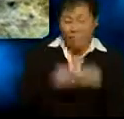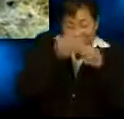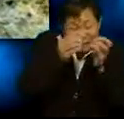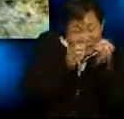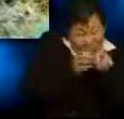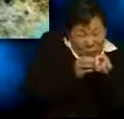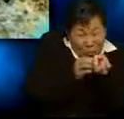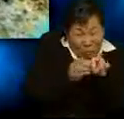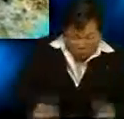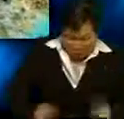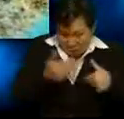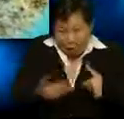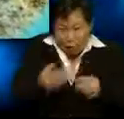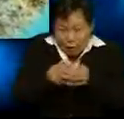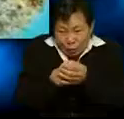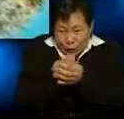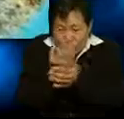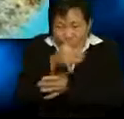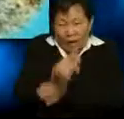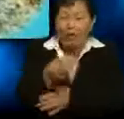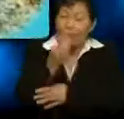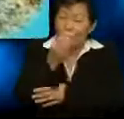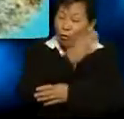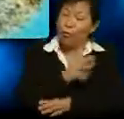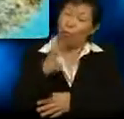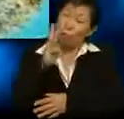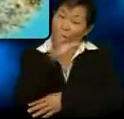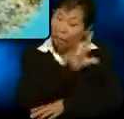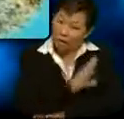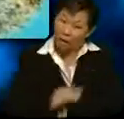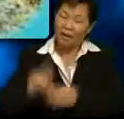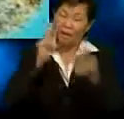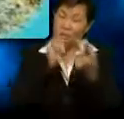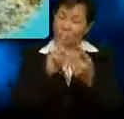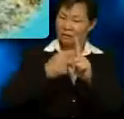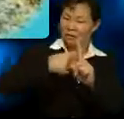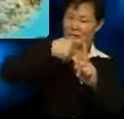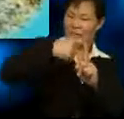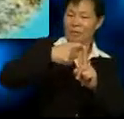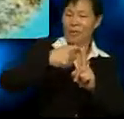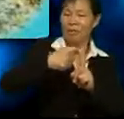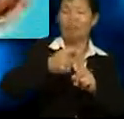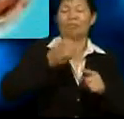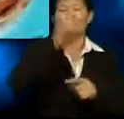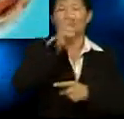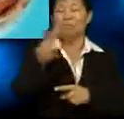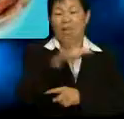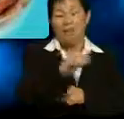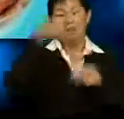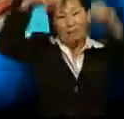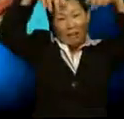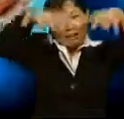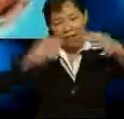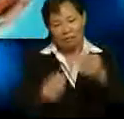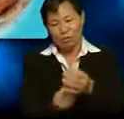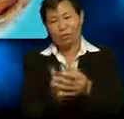Microorganisms grow to survive. They need food, water, a suitable temperature, oxygen, and light to